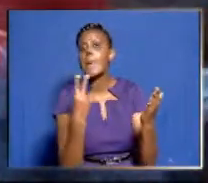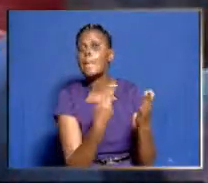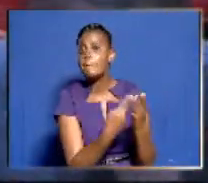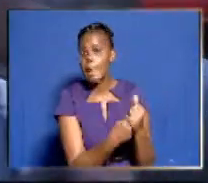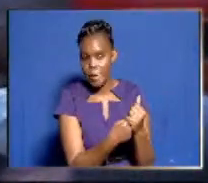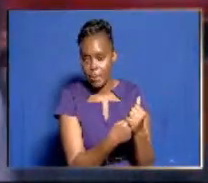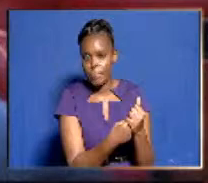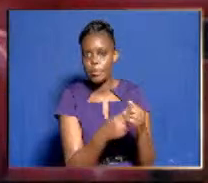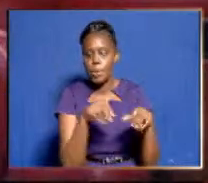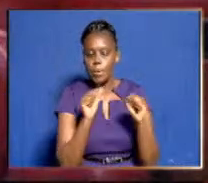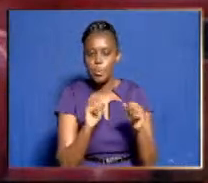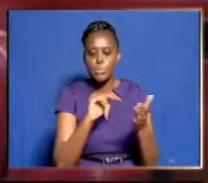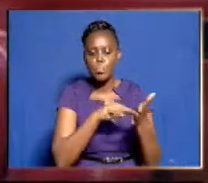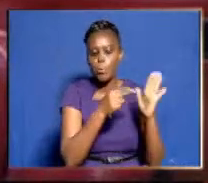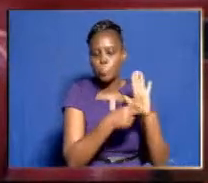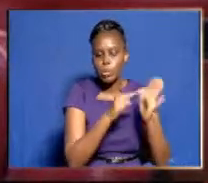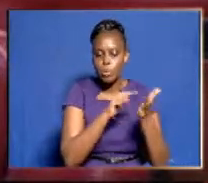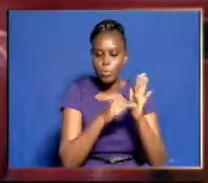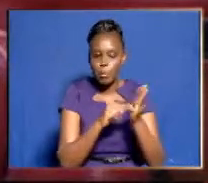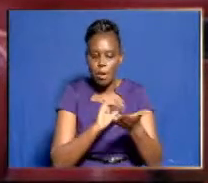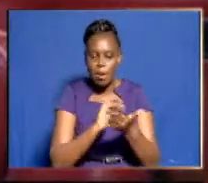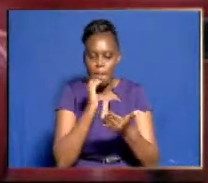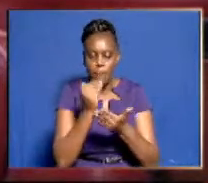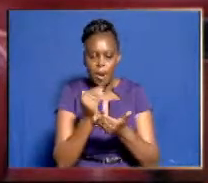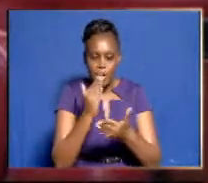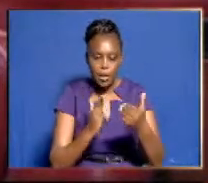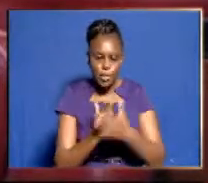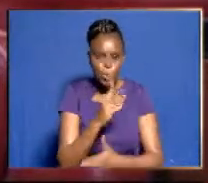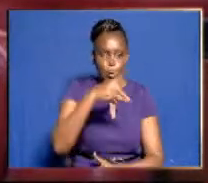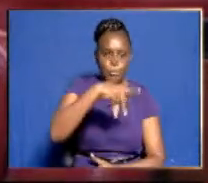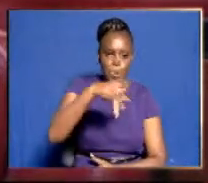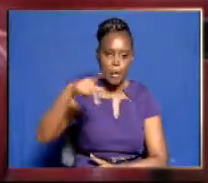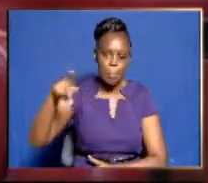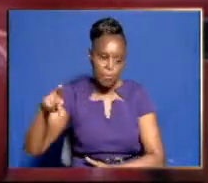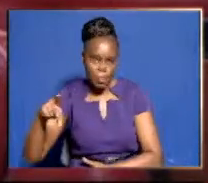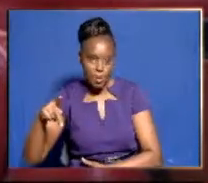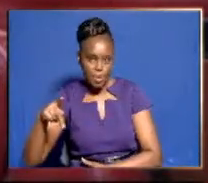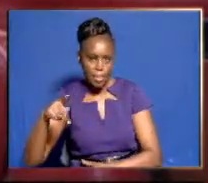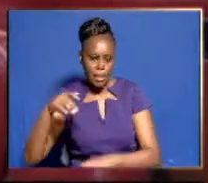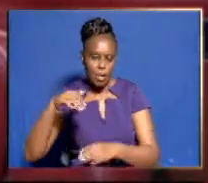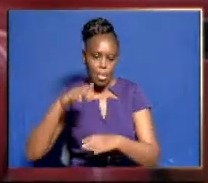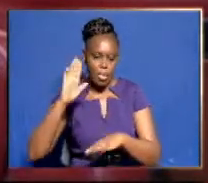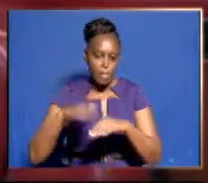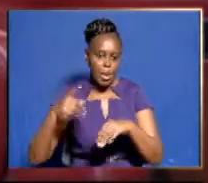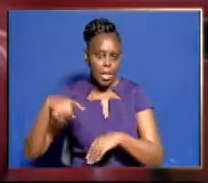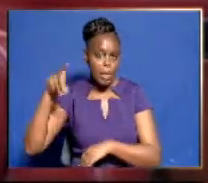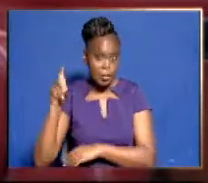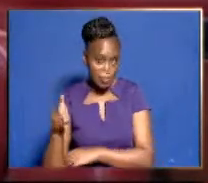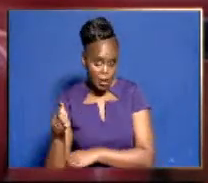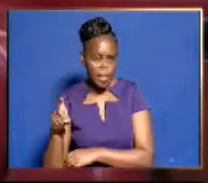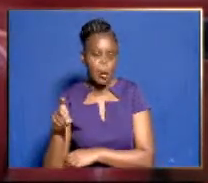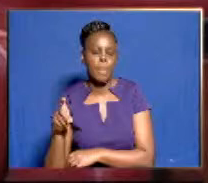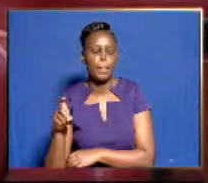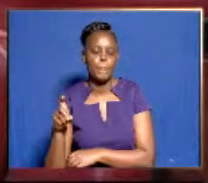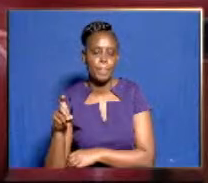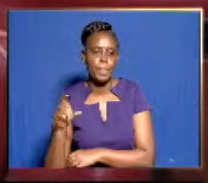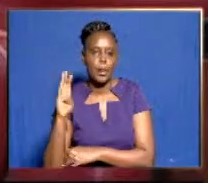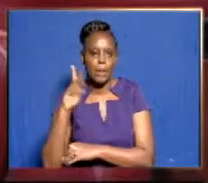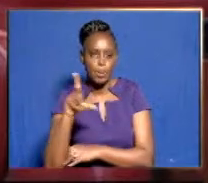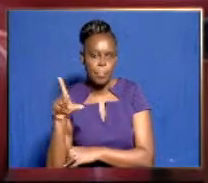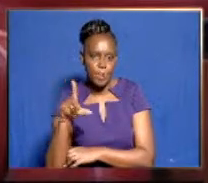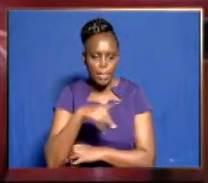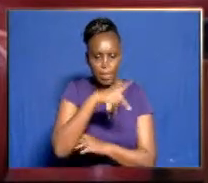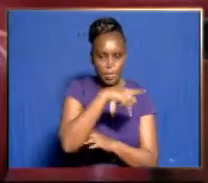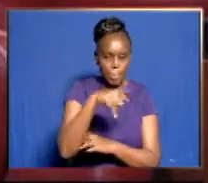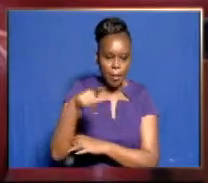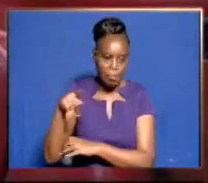these capital projects can be funded through PPPs rather than from the exchequer. And the bill on PPPs